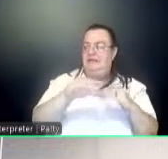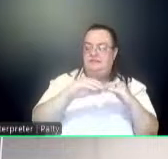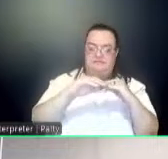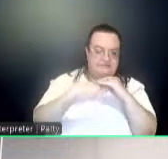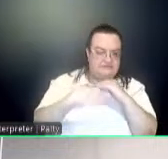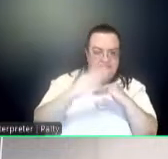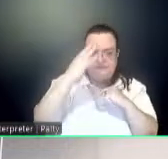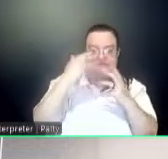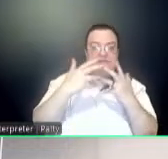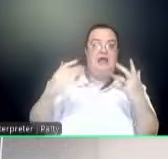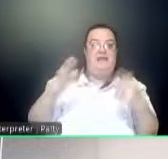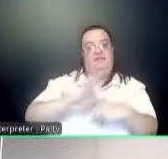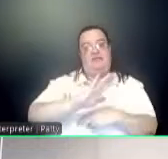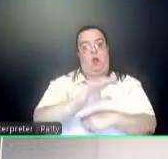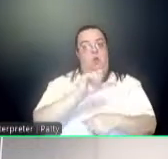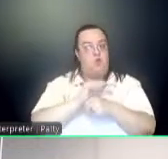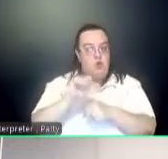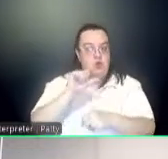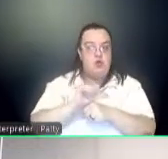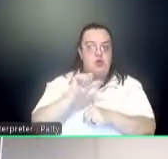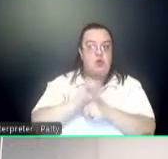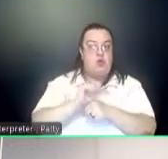they're doing.